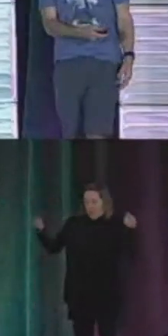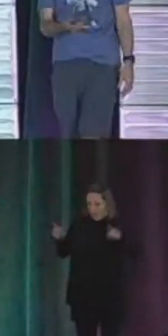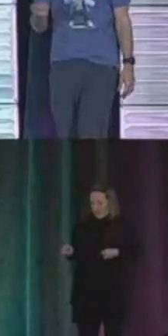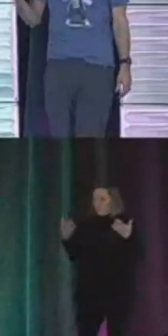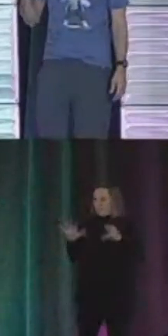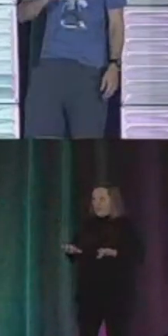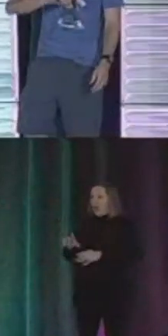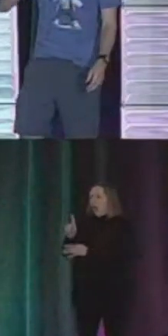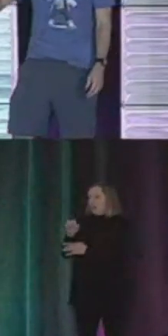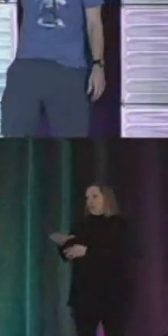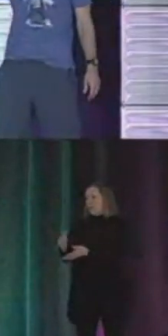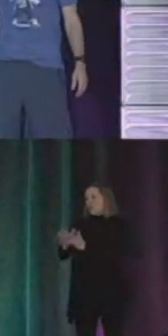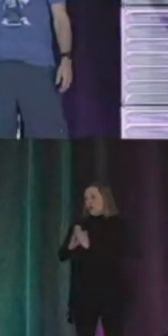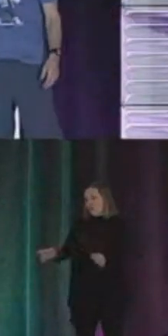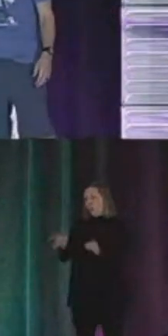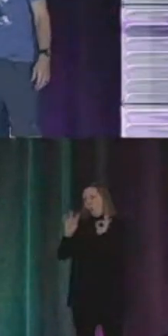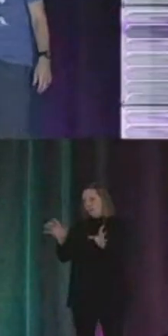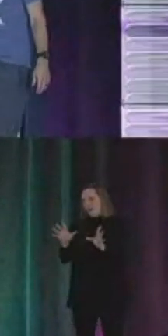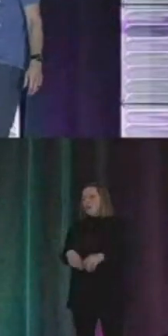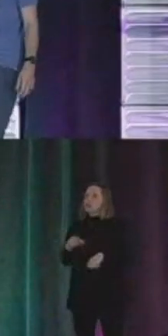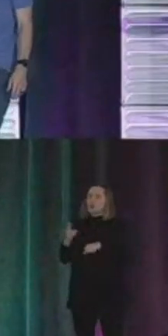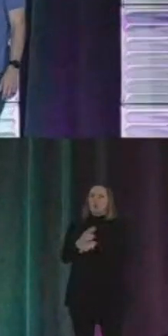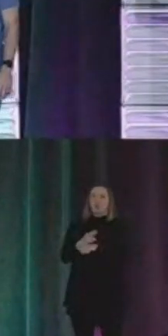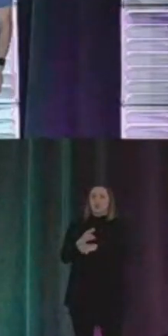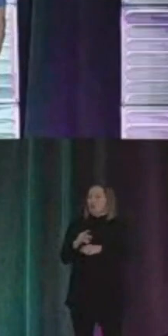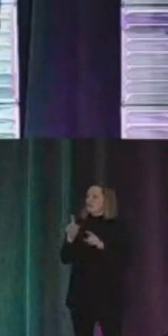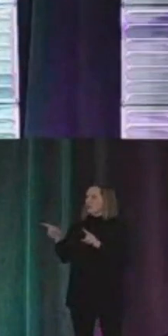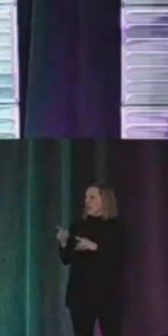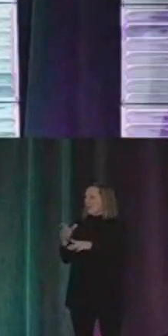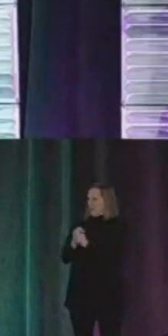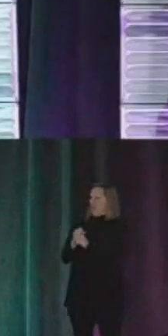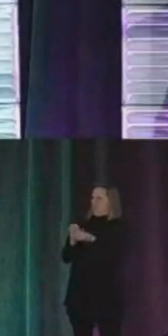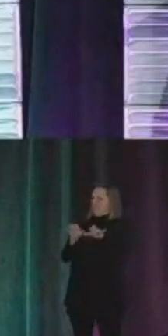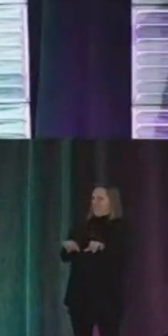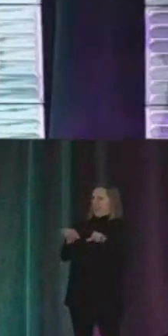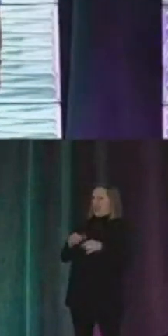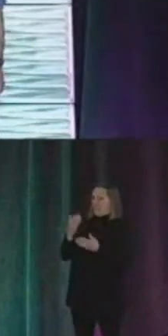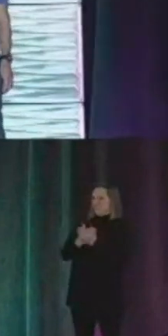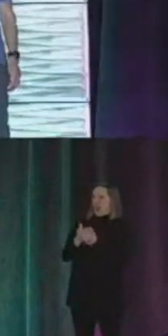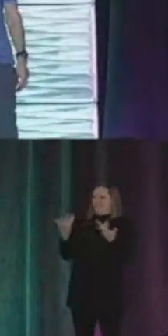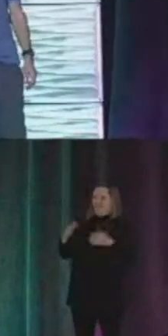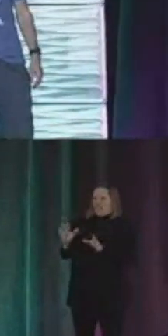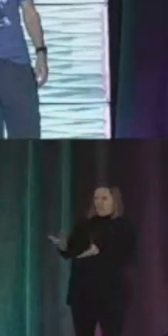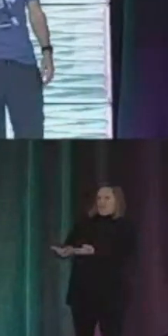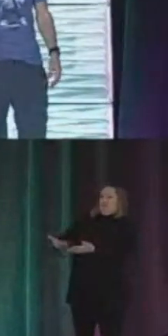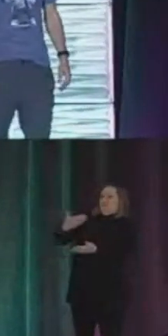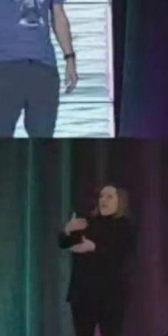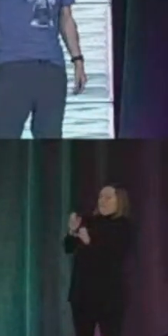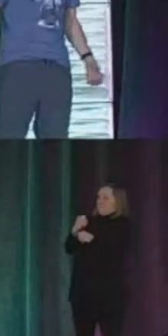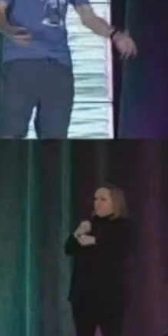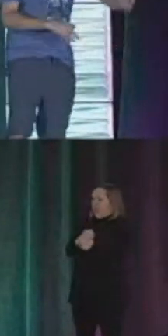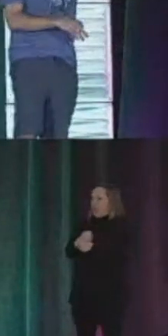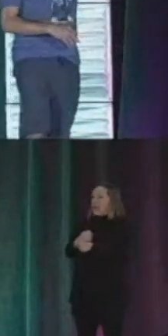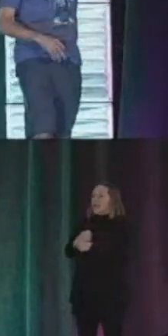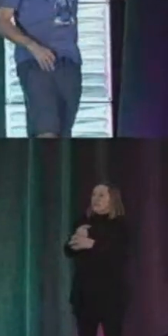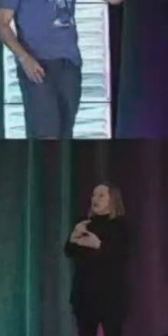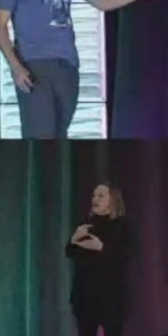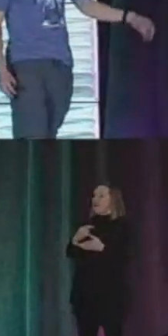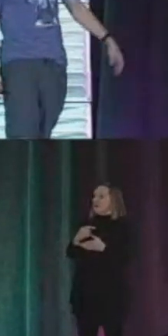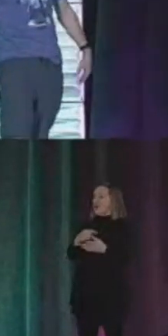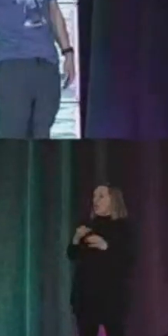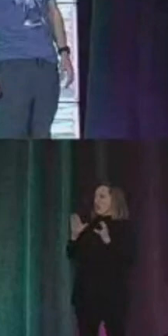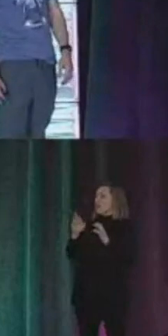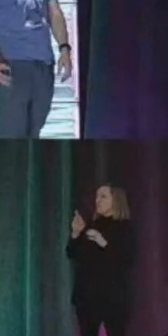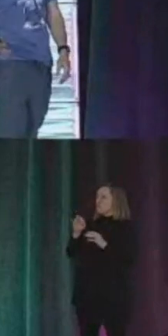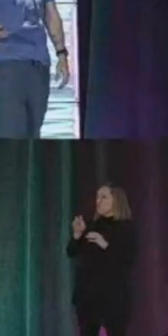is the worst. So the user enters the URL, goes to get a static file, whether that was pre-generated or not. And of course, the browser